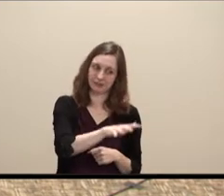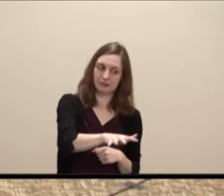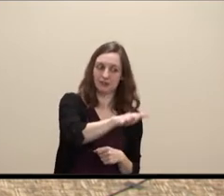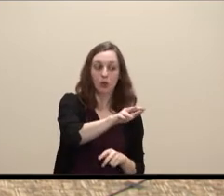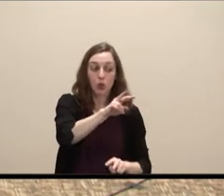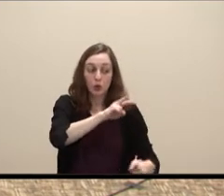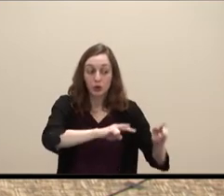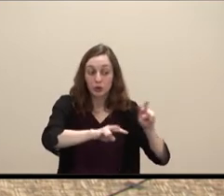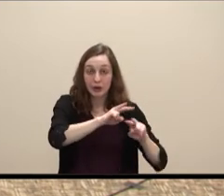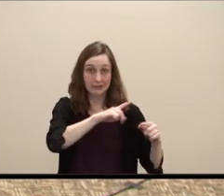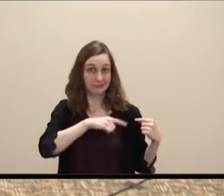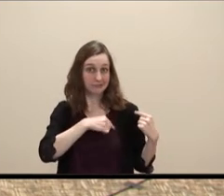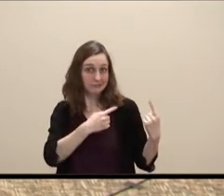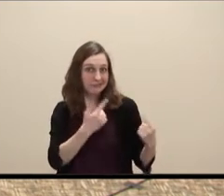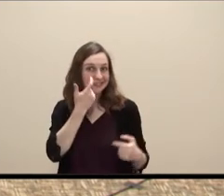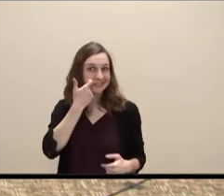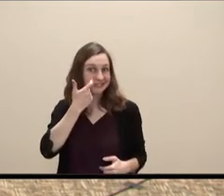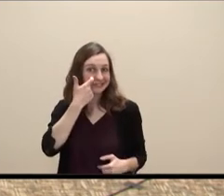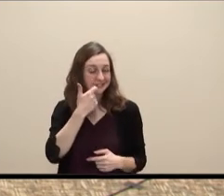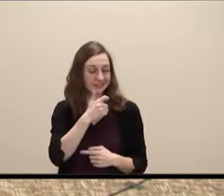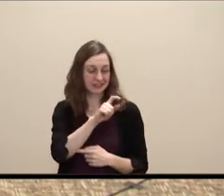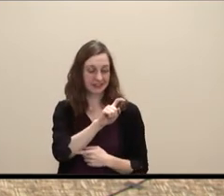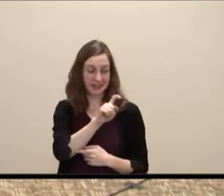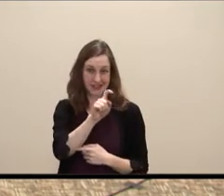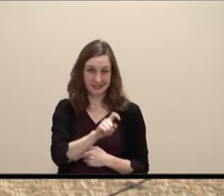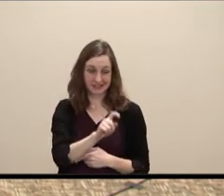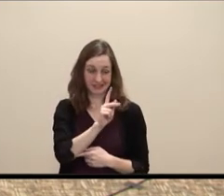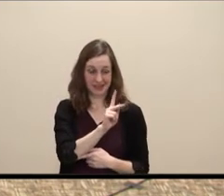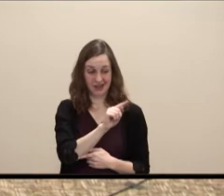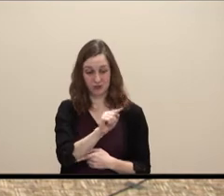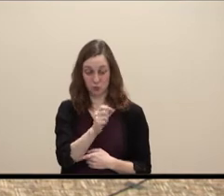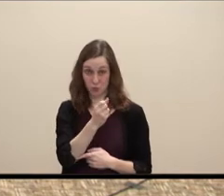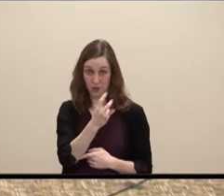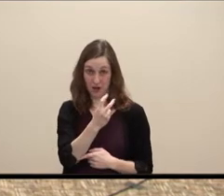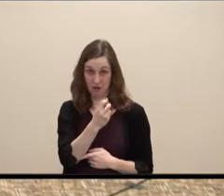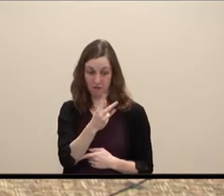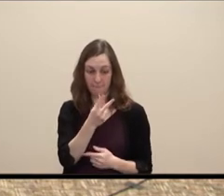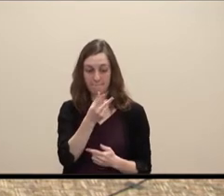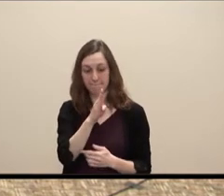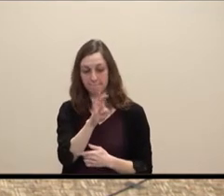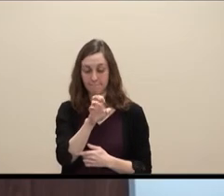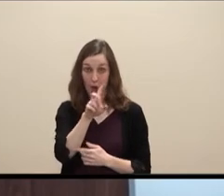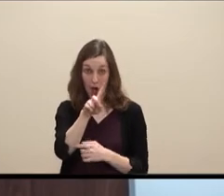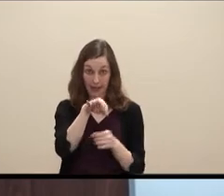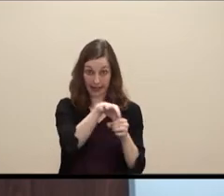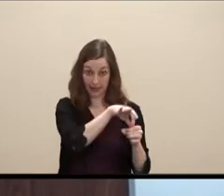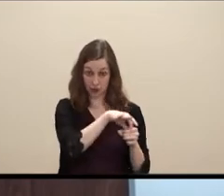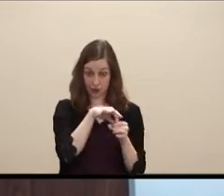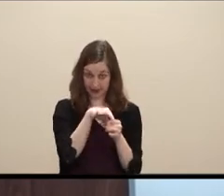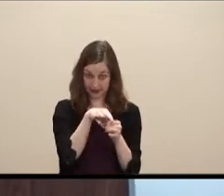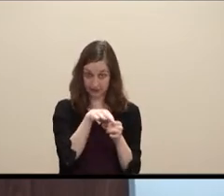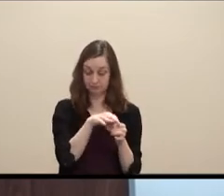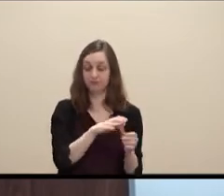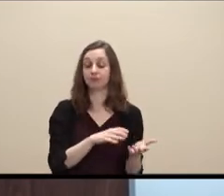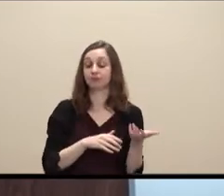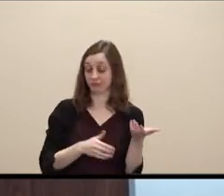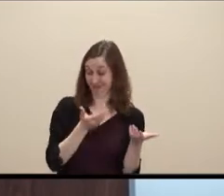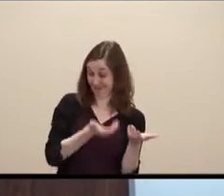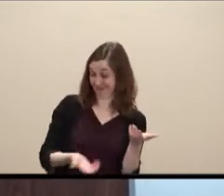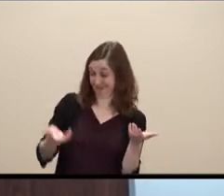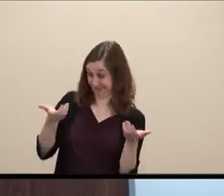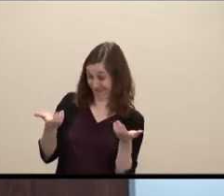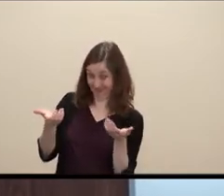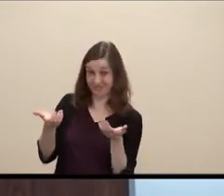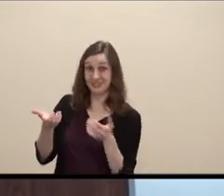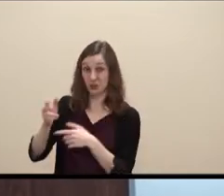recent Texas K-12 bond elections, and so that's section one. And then section two, we get into the discussion of Waco ISD